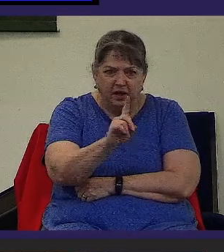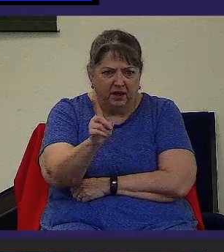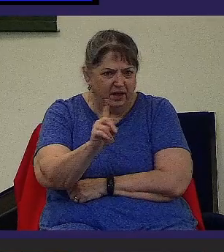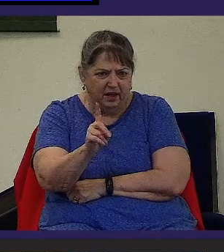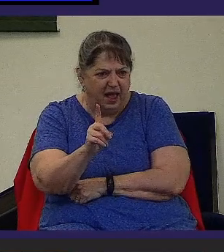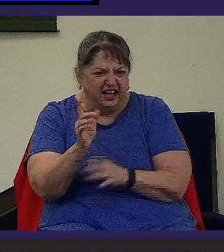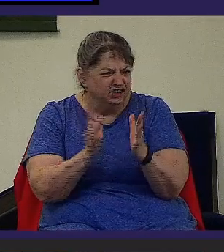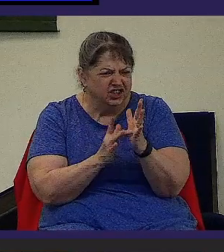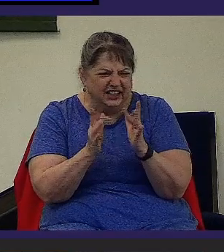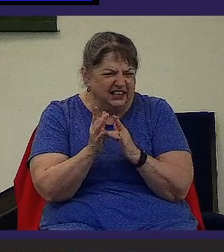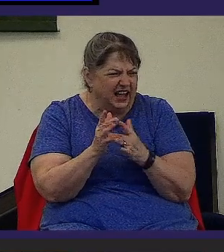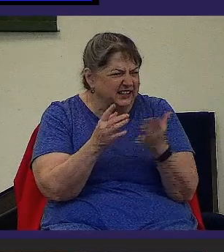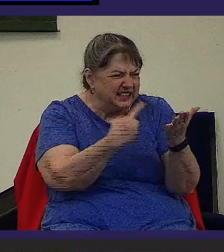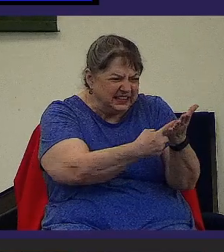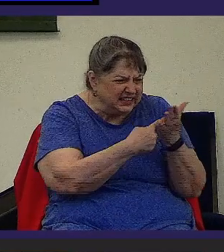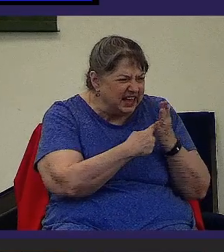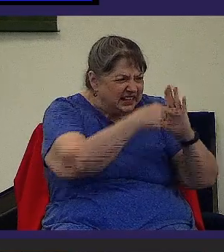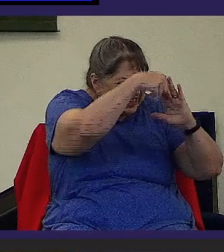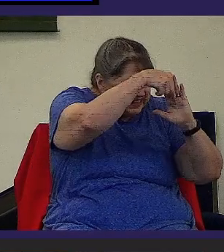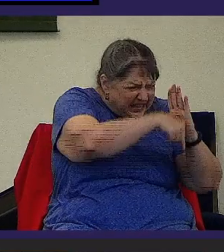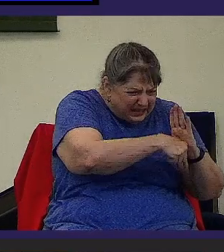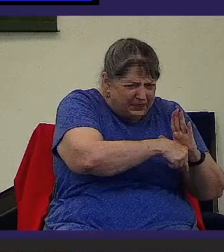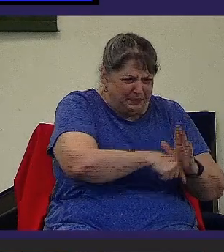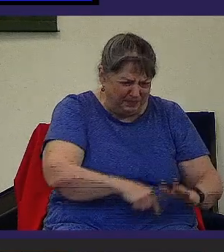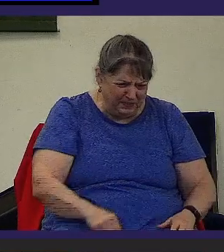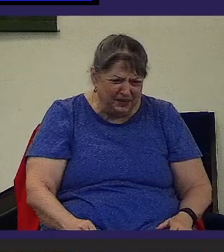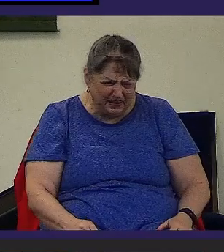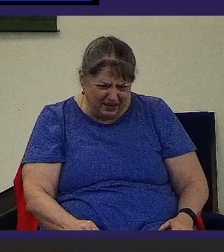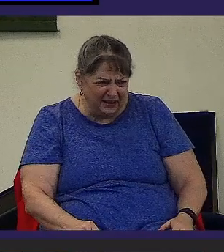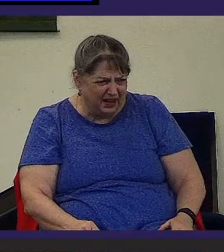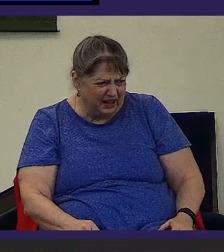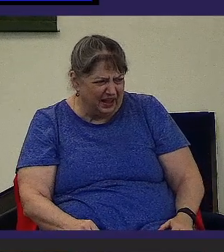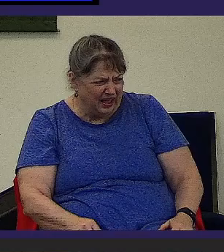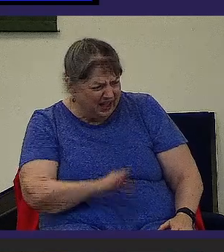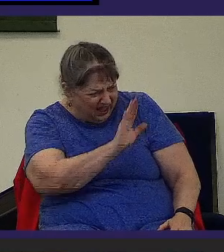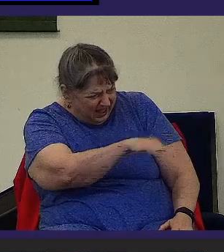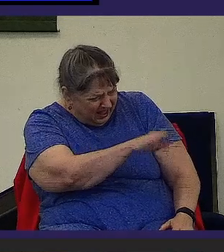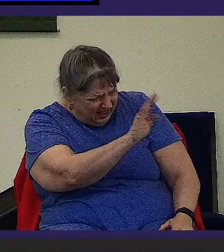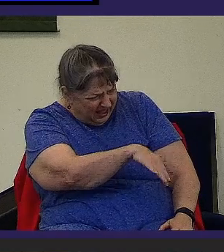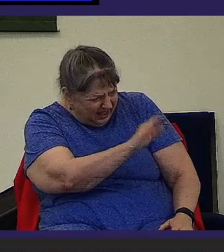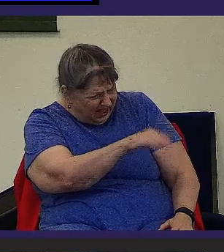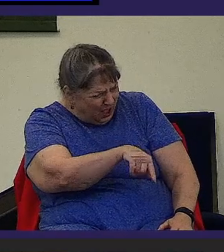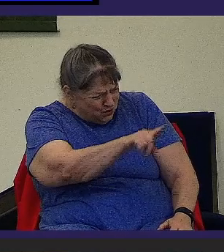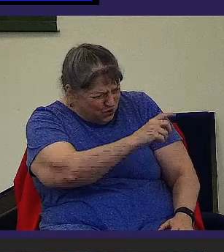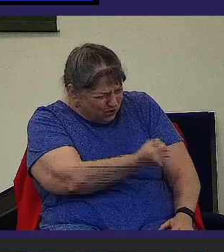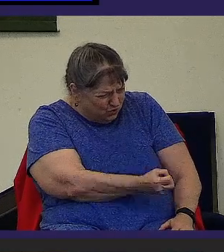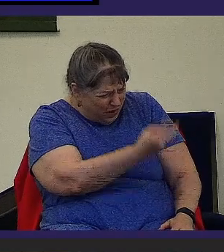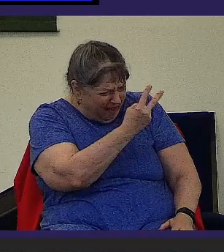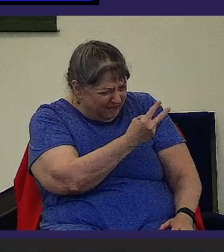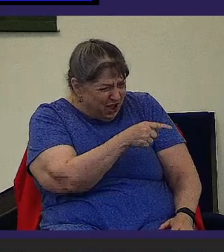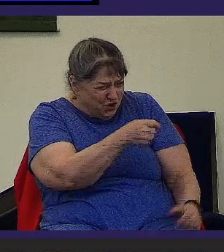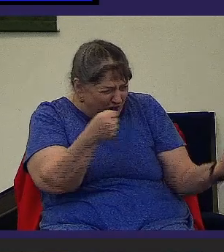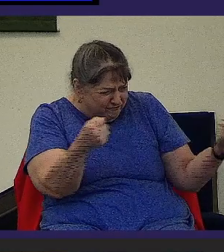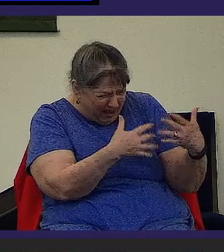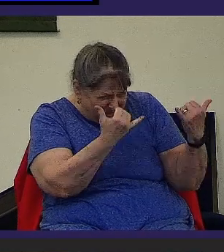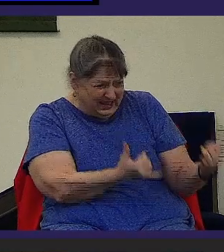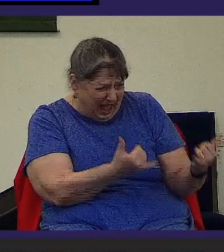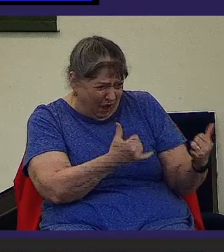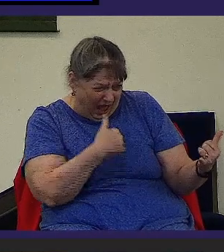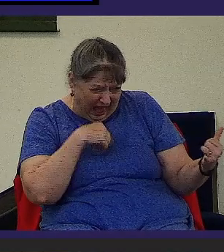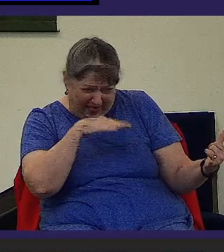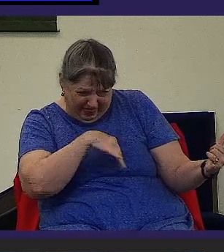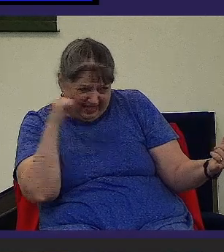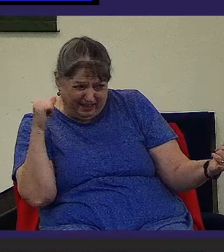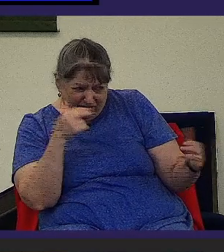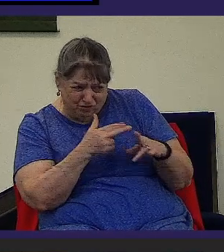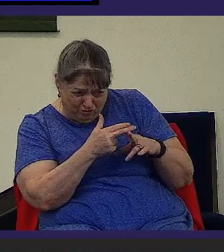establishing and re-establishing who he is and what they have and can claim because of who he